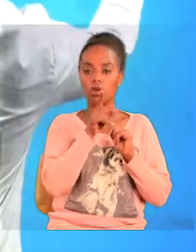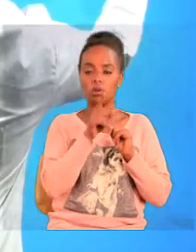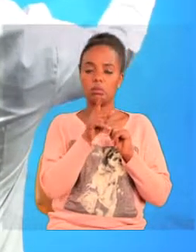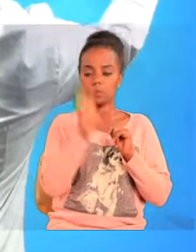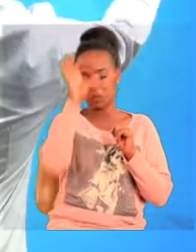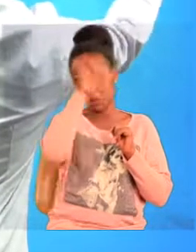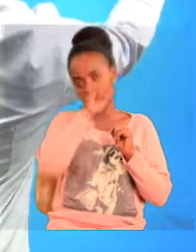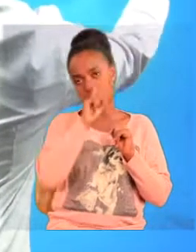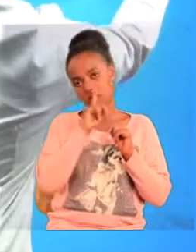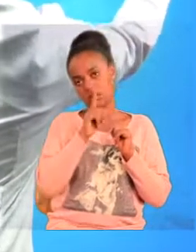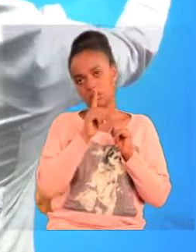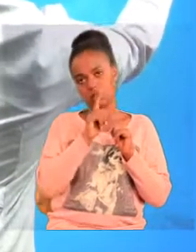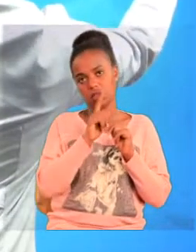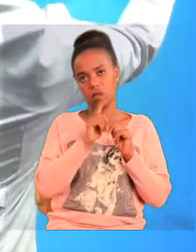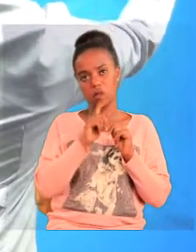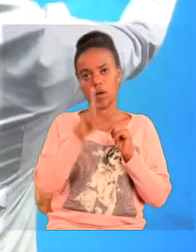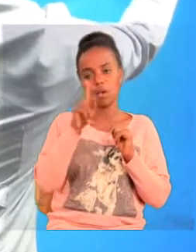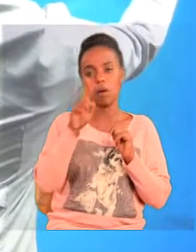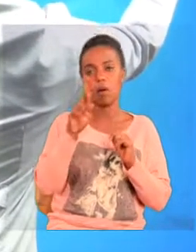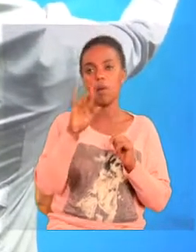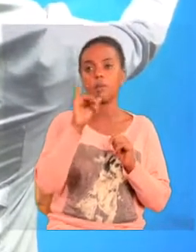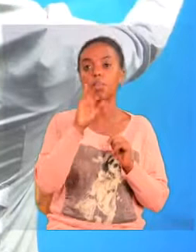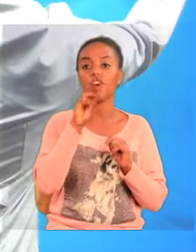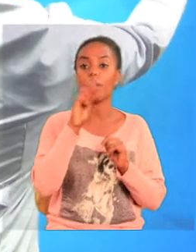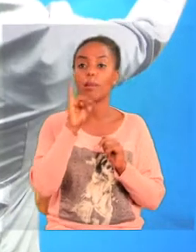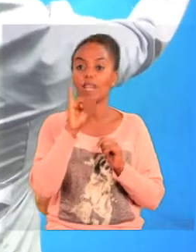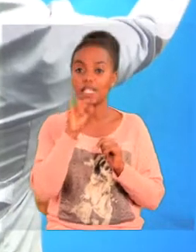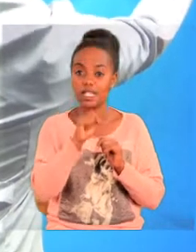premise. Because this